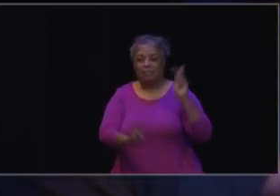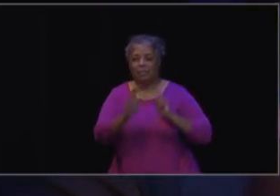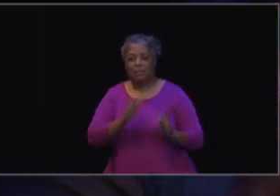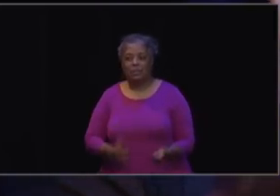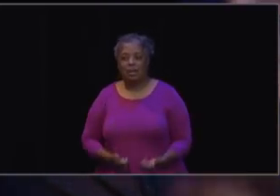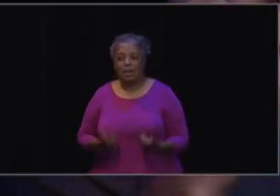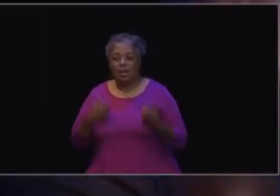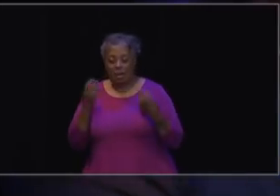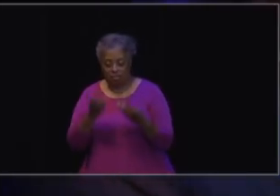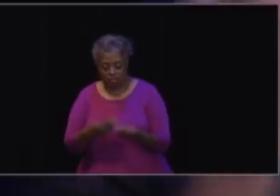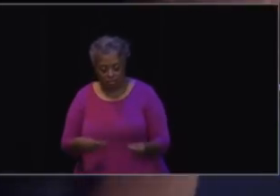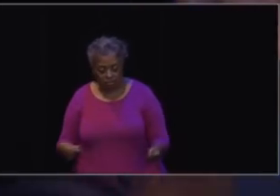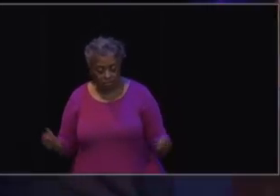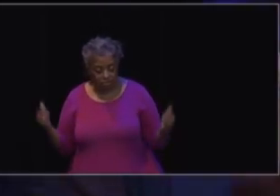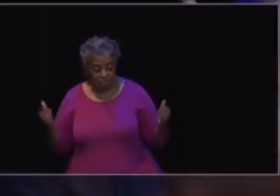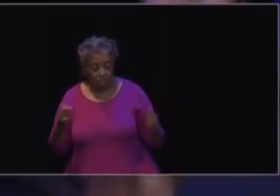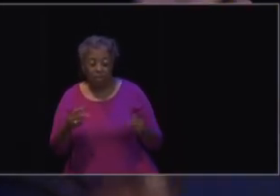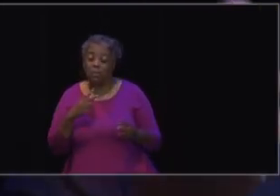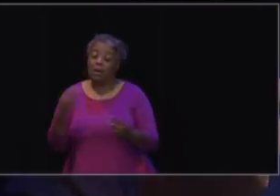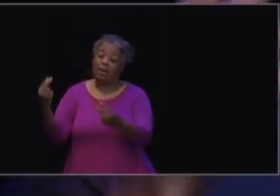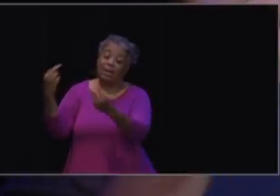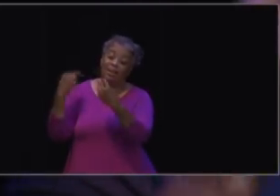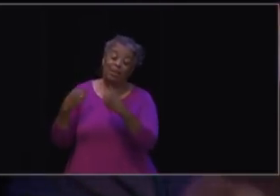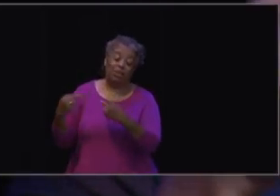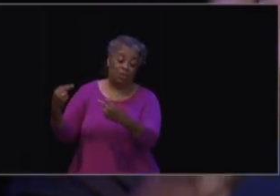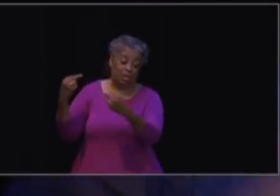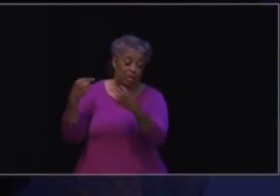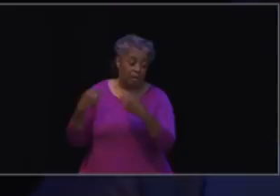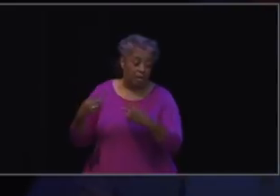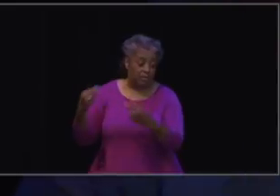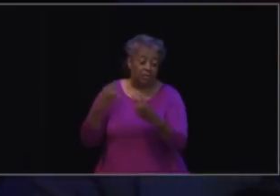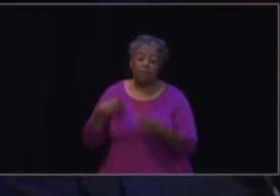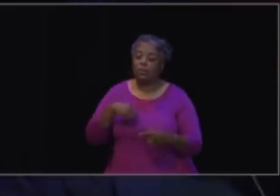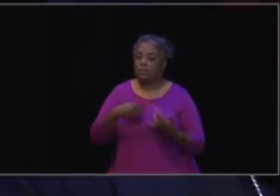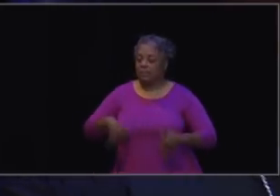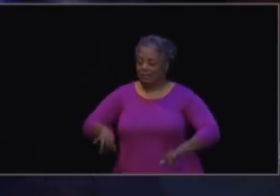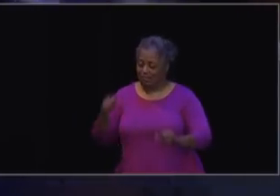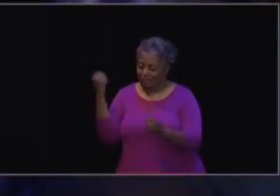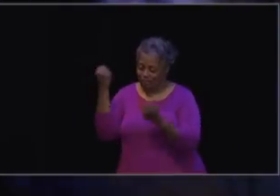stains. Oh, but look at us, we're so strong.